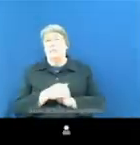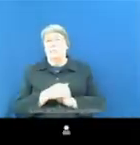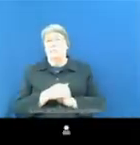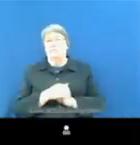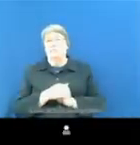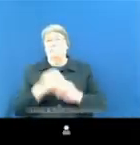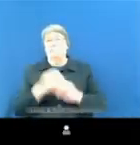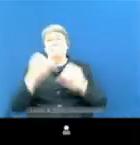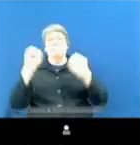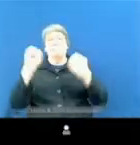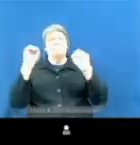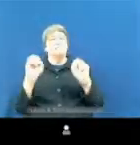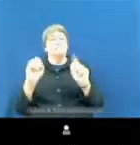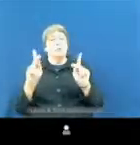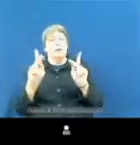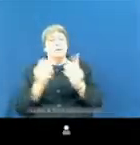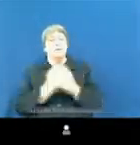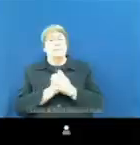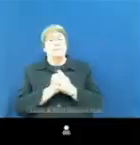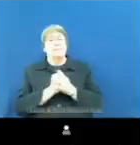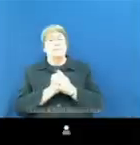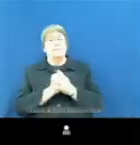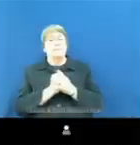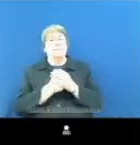Okay. Let's see.